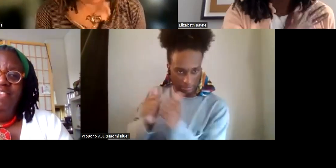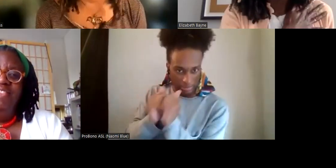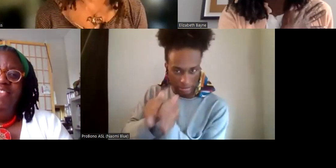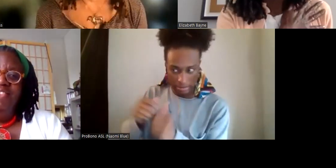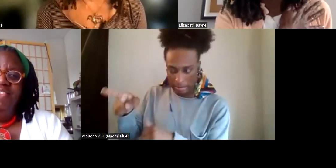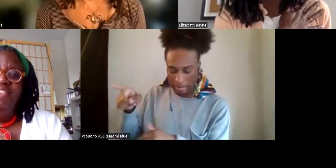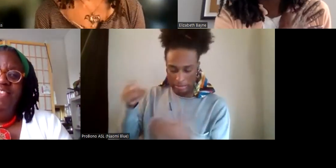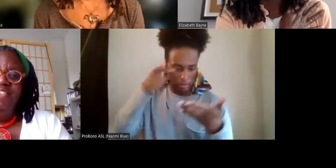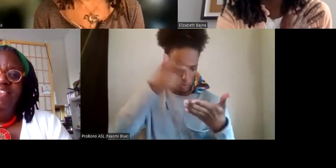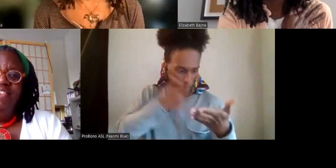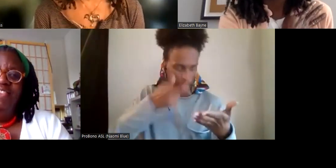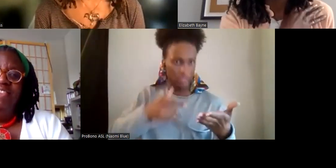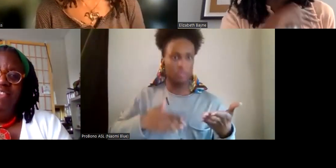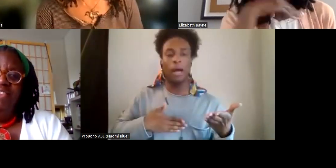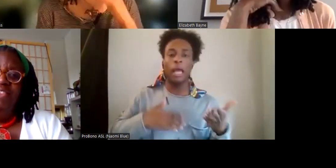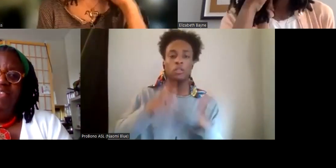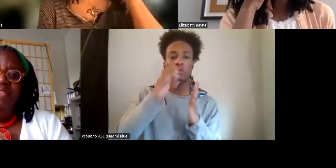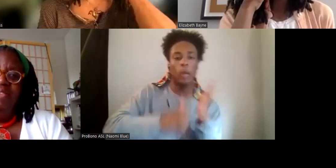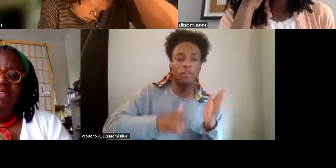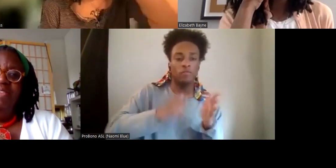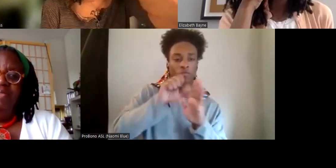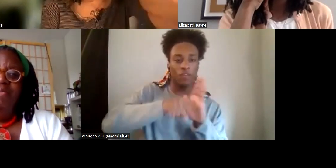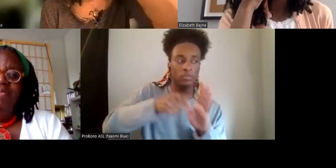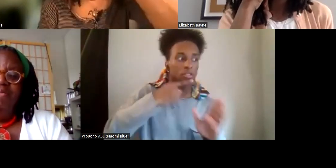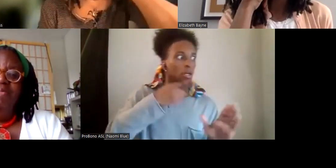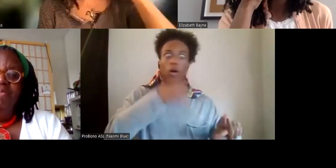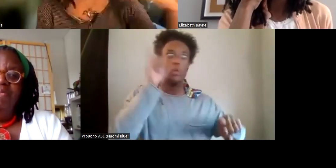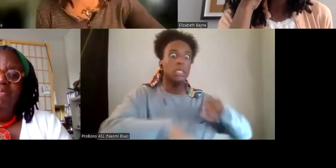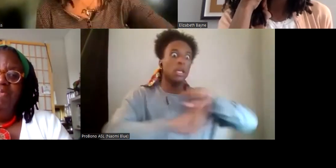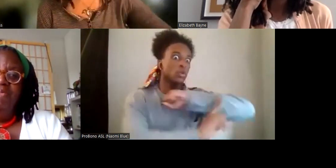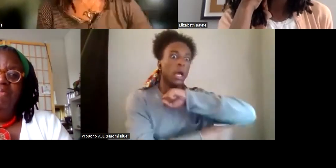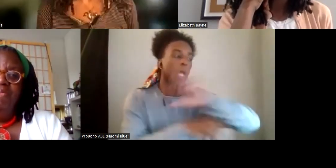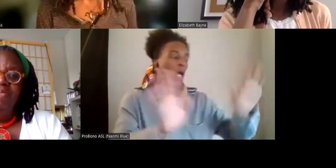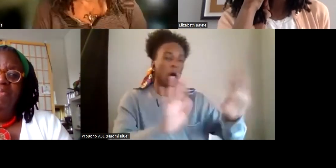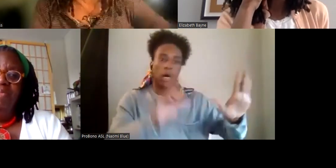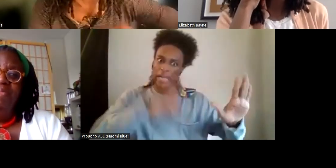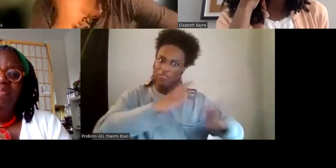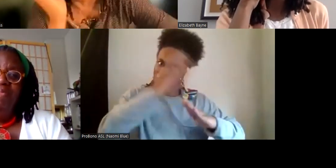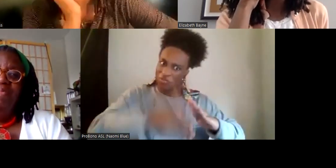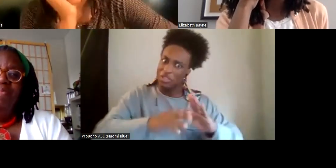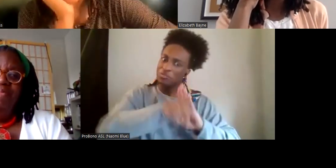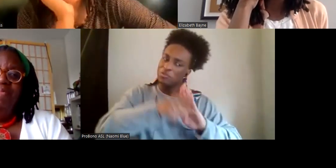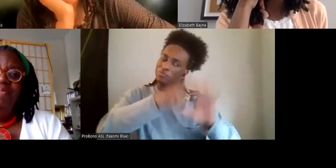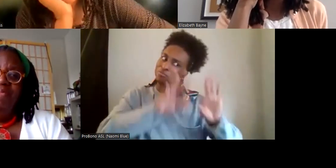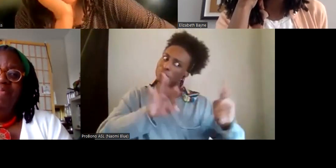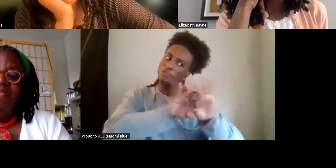the Hudson River. You've got to go off and finish this film. This is a really important film. So we're still together.